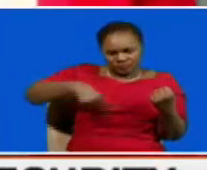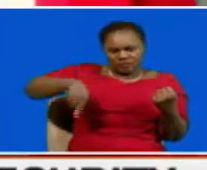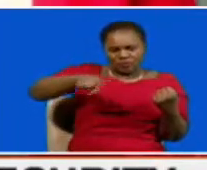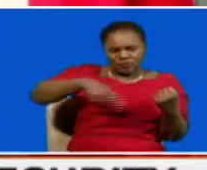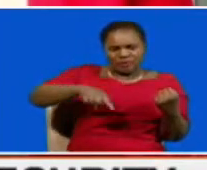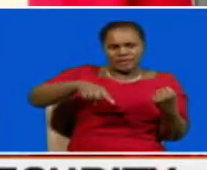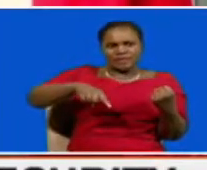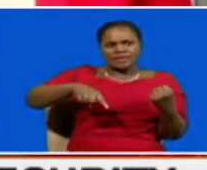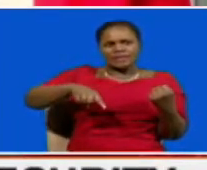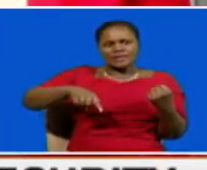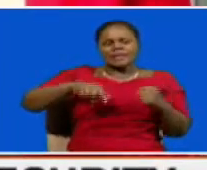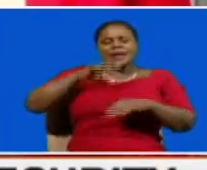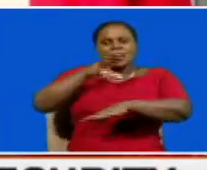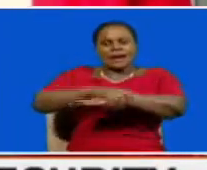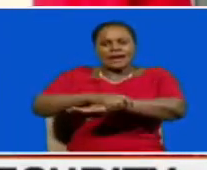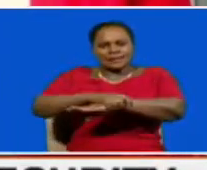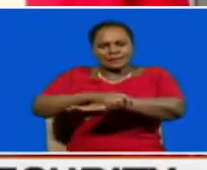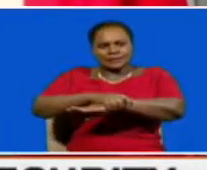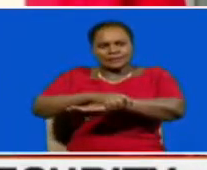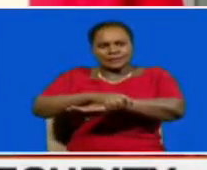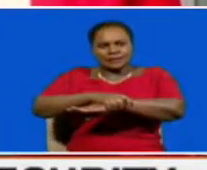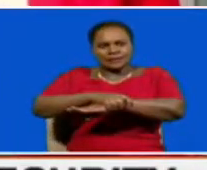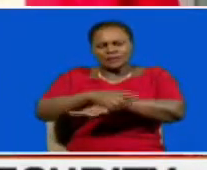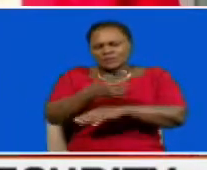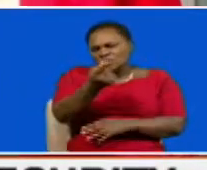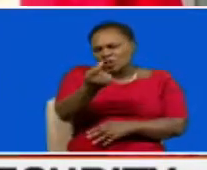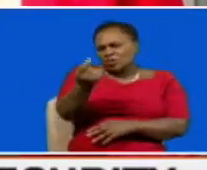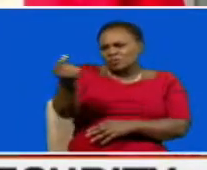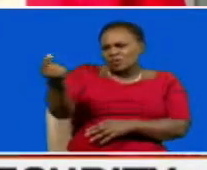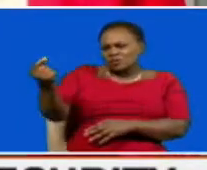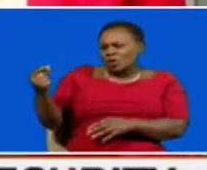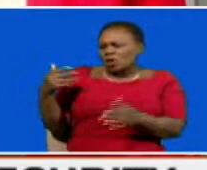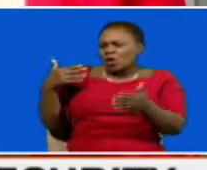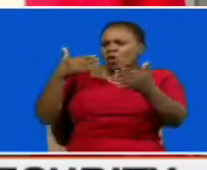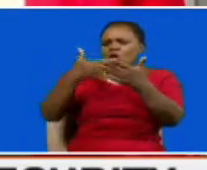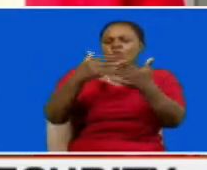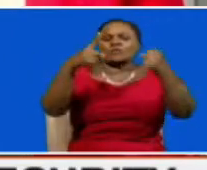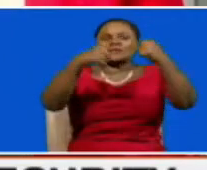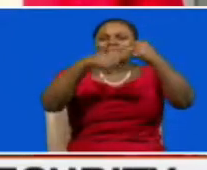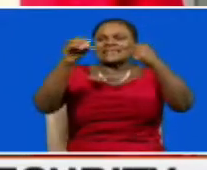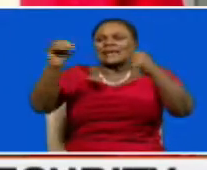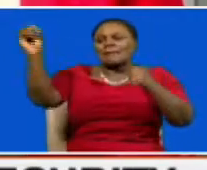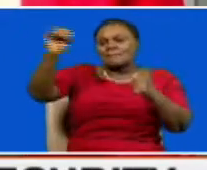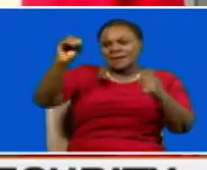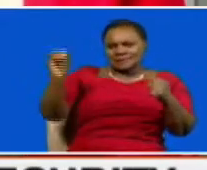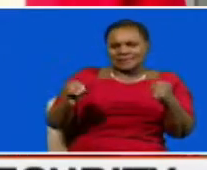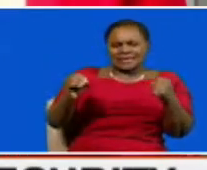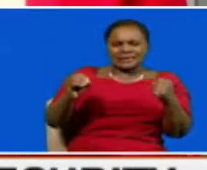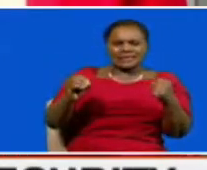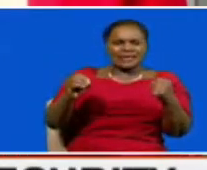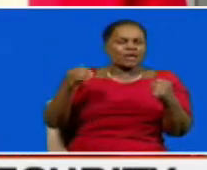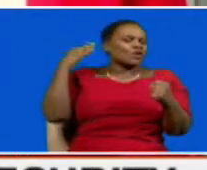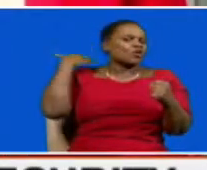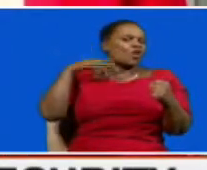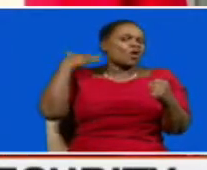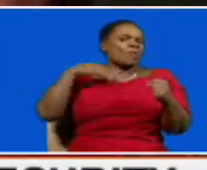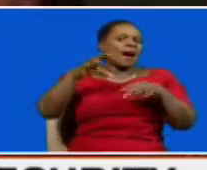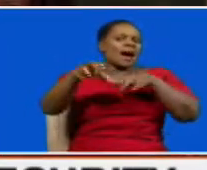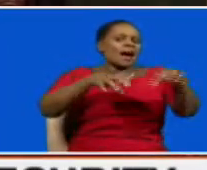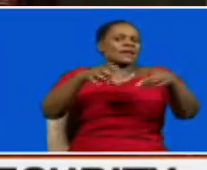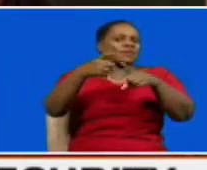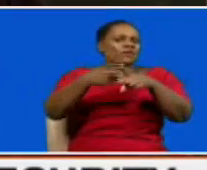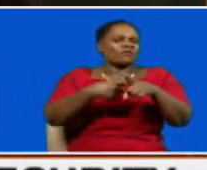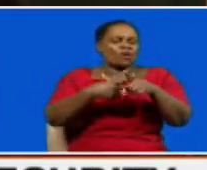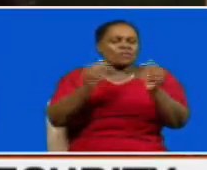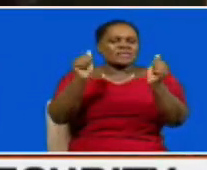have been able to recover in bits and pieces approximately 60% of the stolen animals from the 10